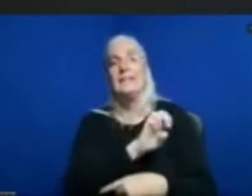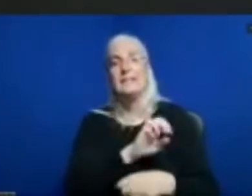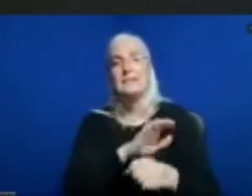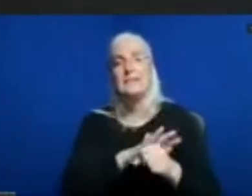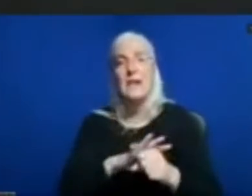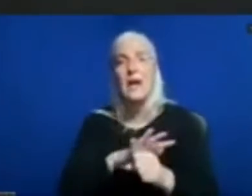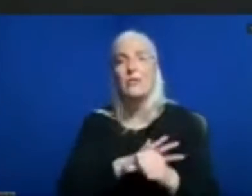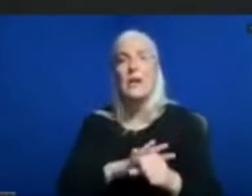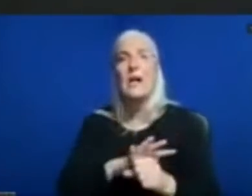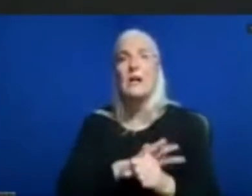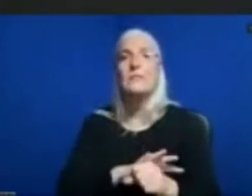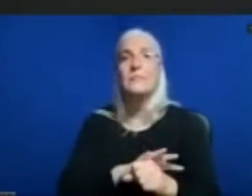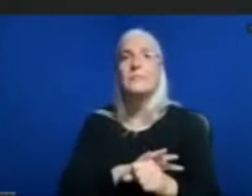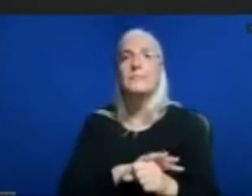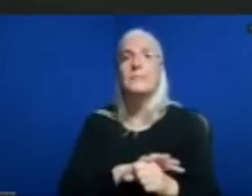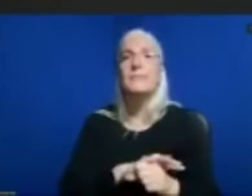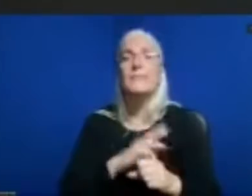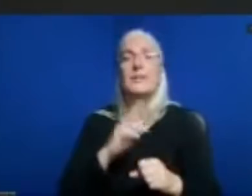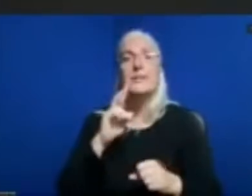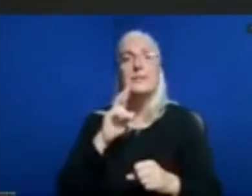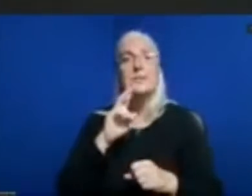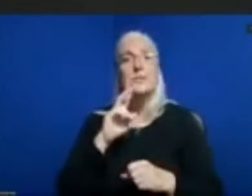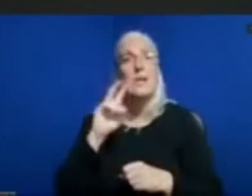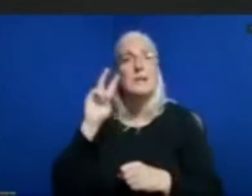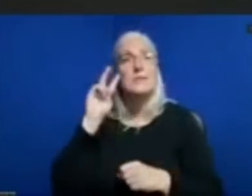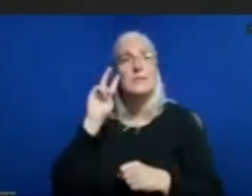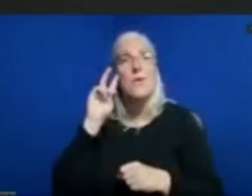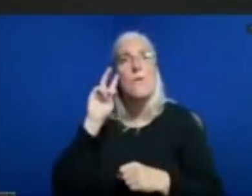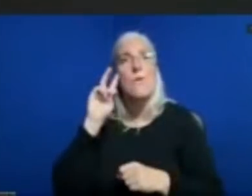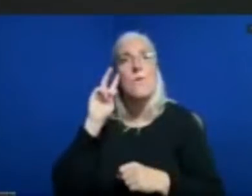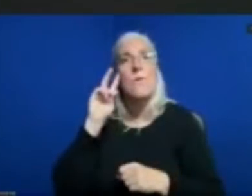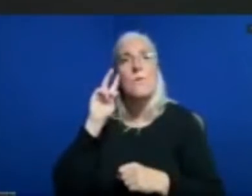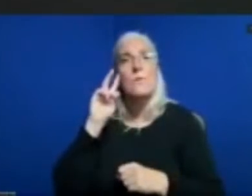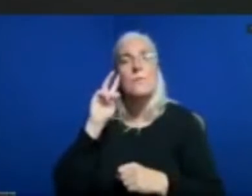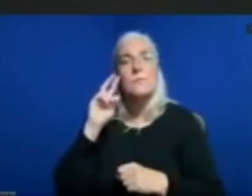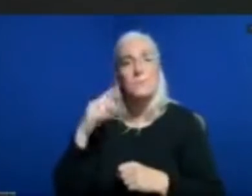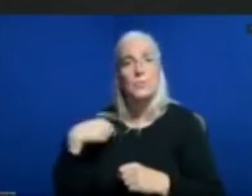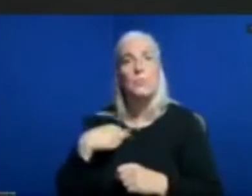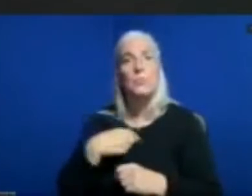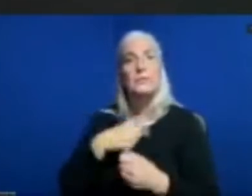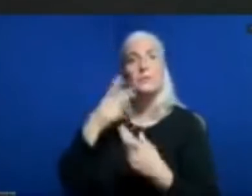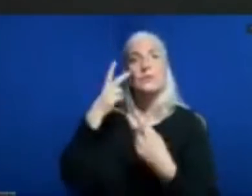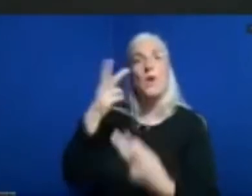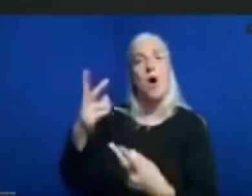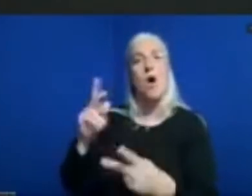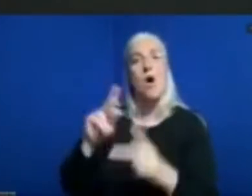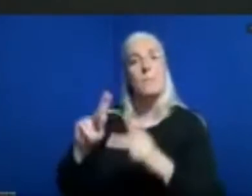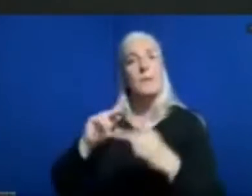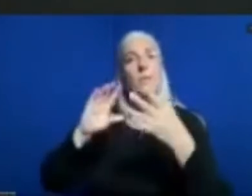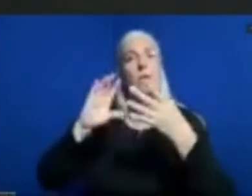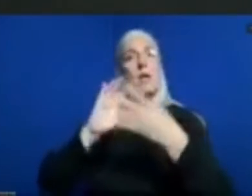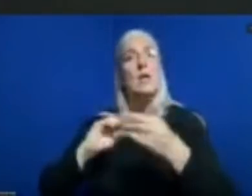Chief C gave the briefing, experienced very critical winds and extreme fire